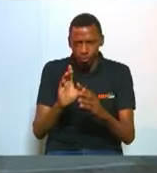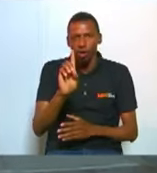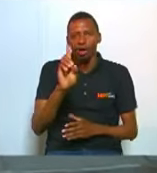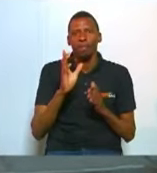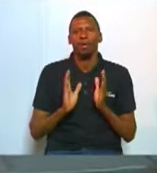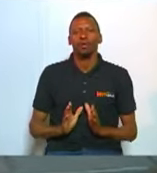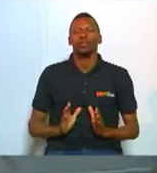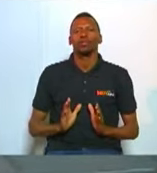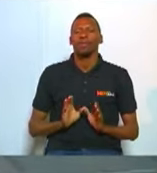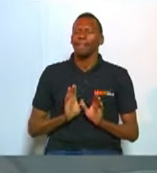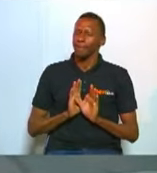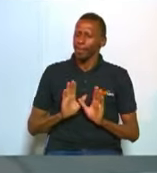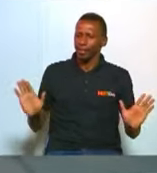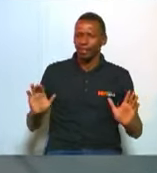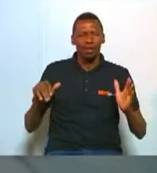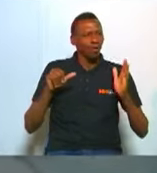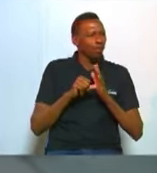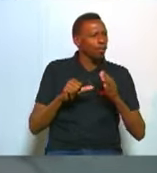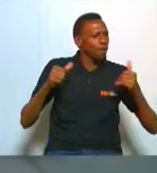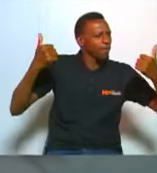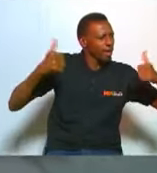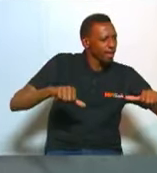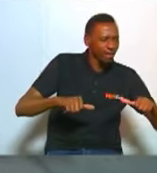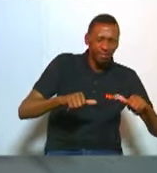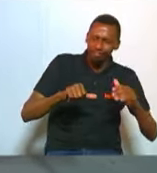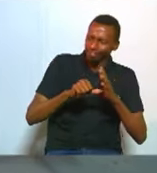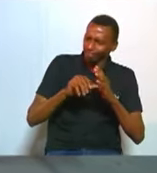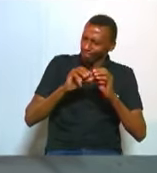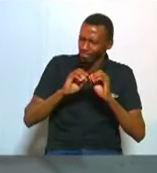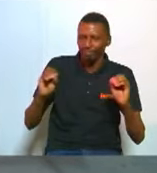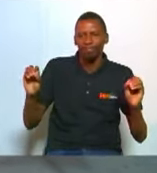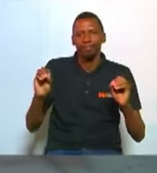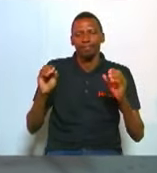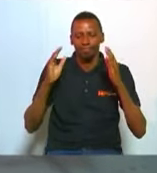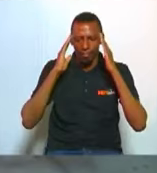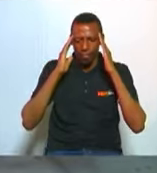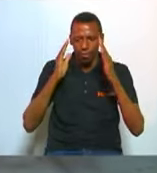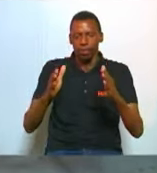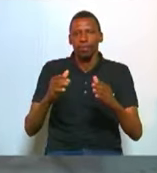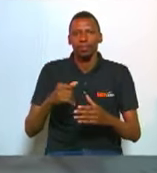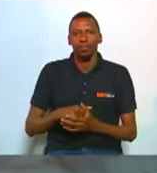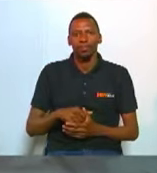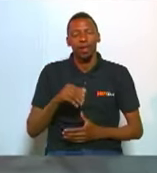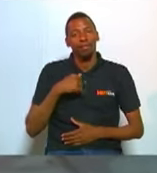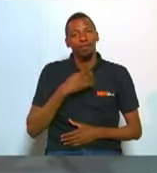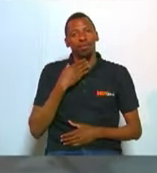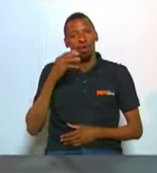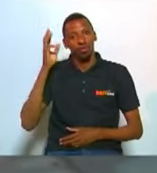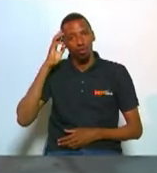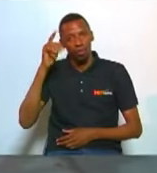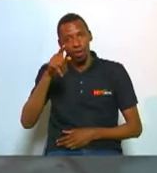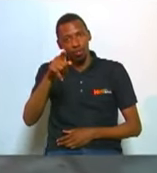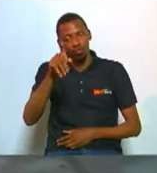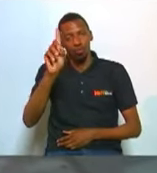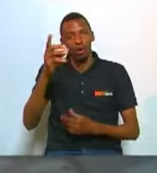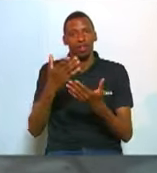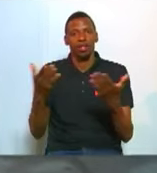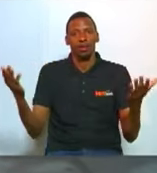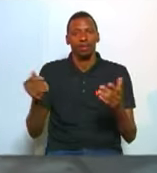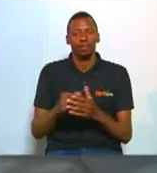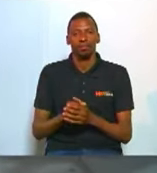Commitment. No matter what, commitment. I would like to remind you one thing. Don't forget your vows.